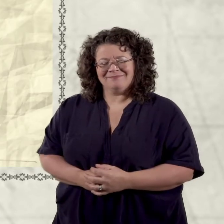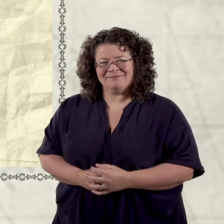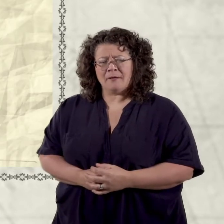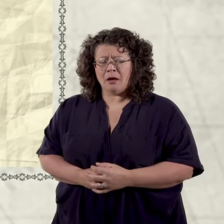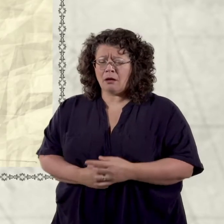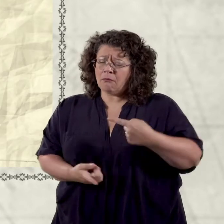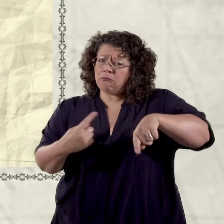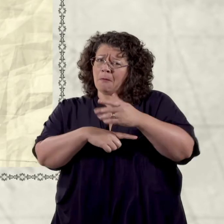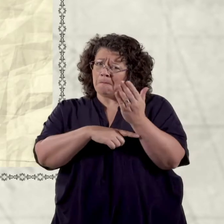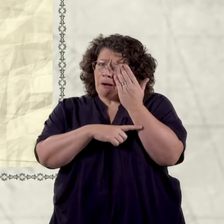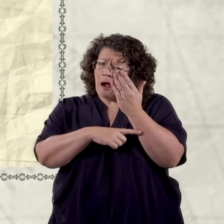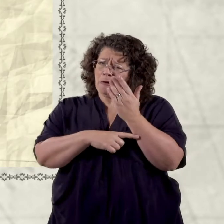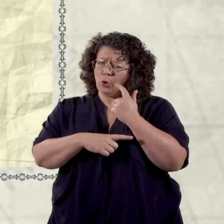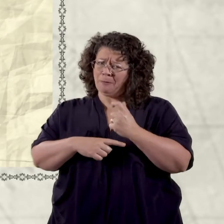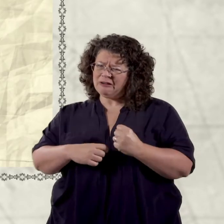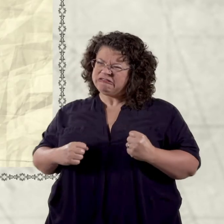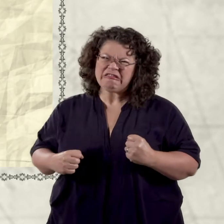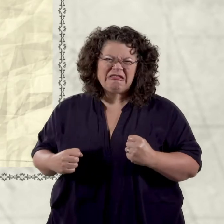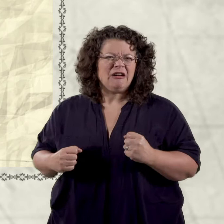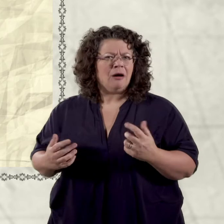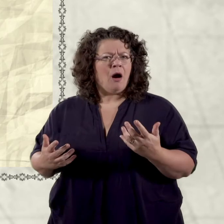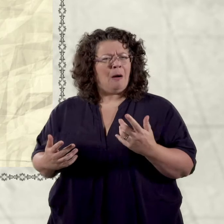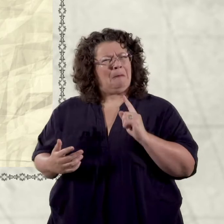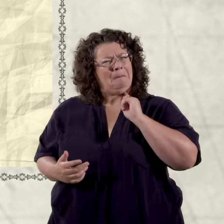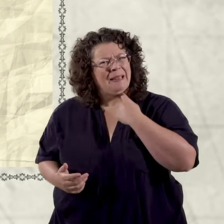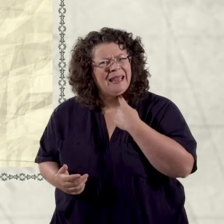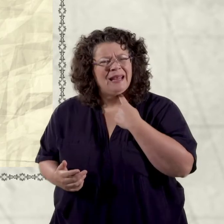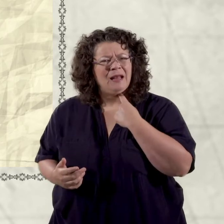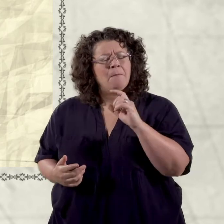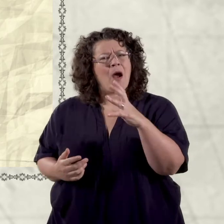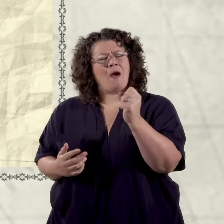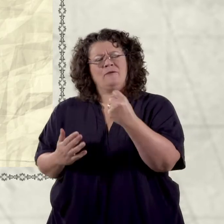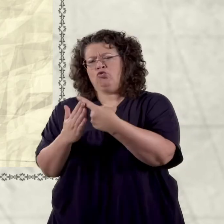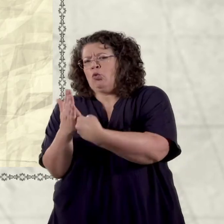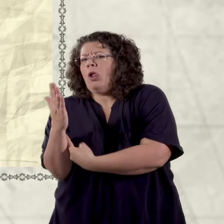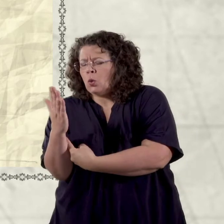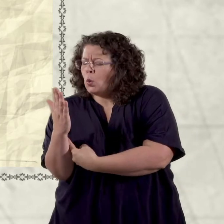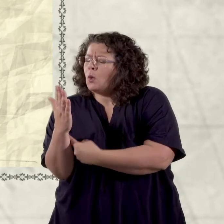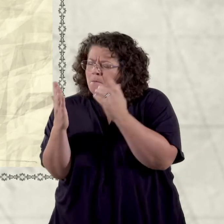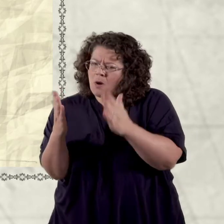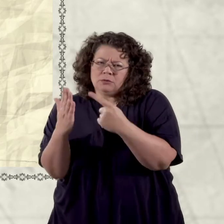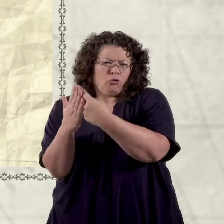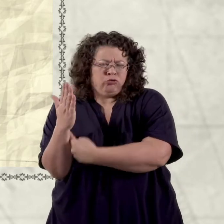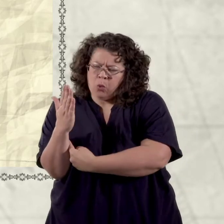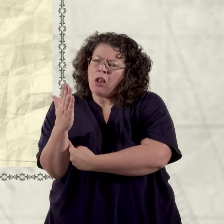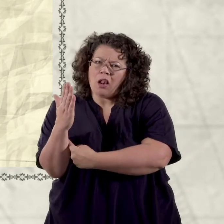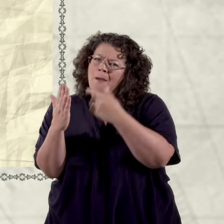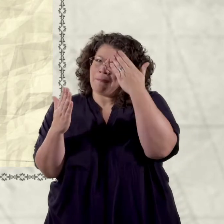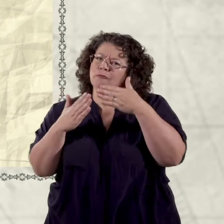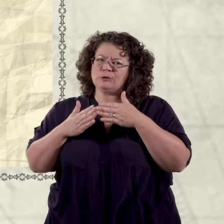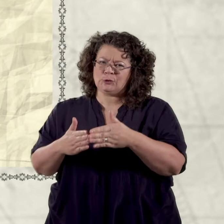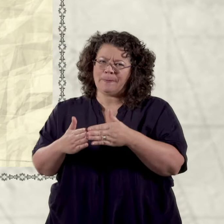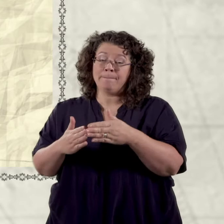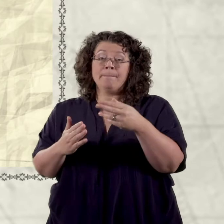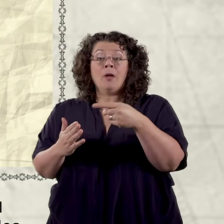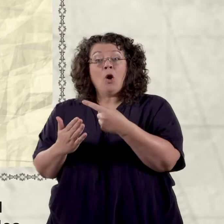Now, although pirates could be fierce and mean, they did have specific rules on pirate